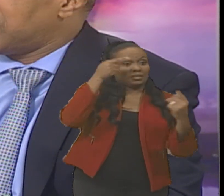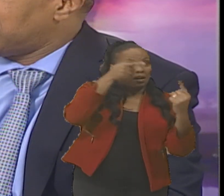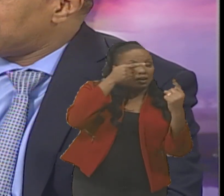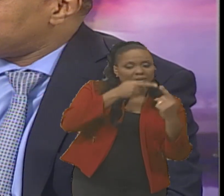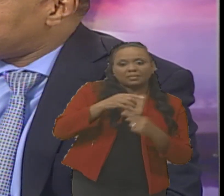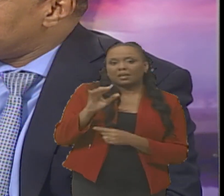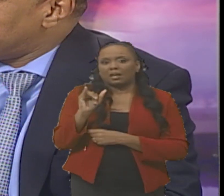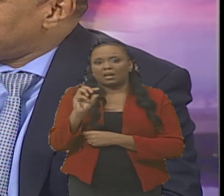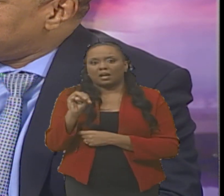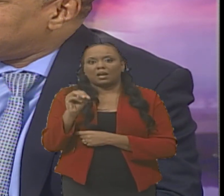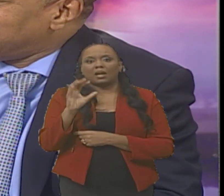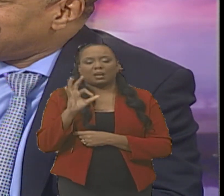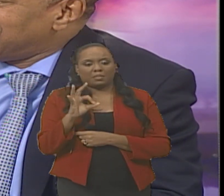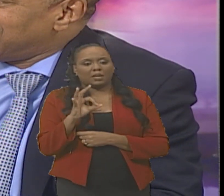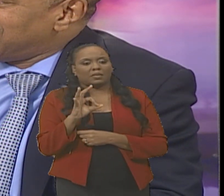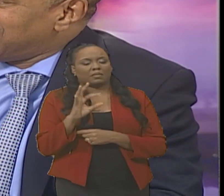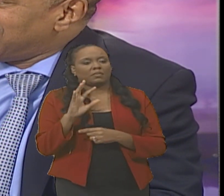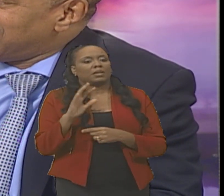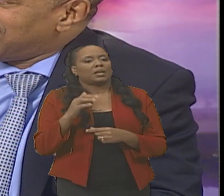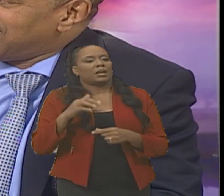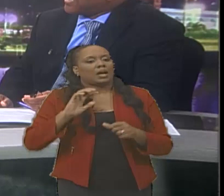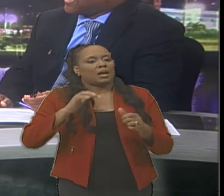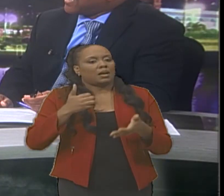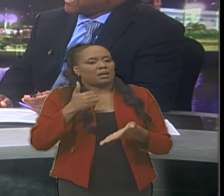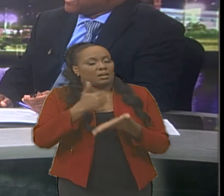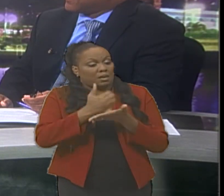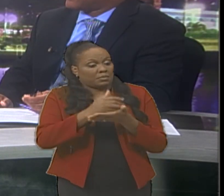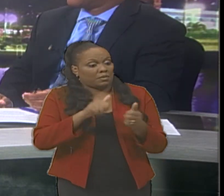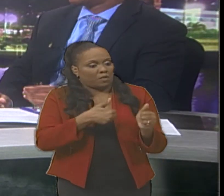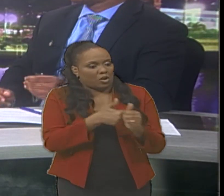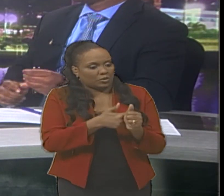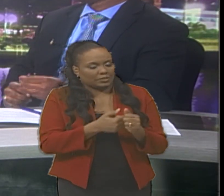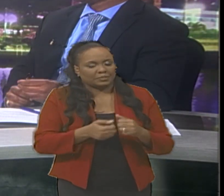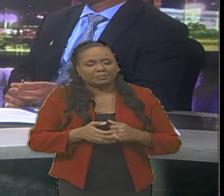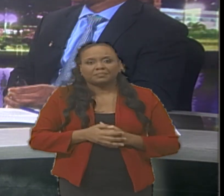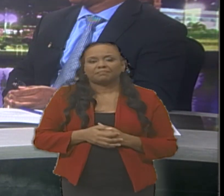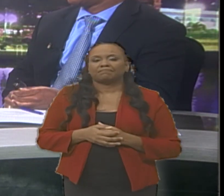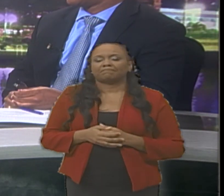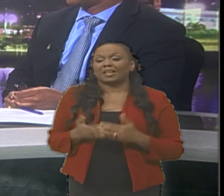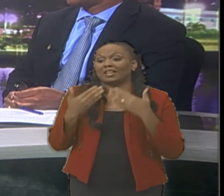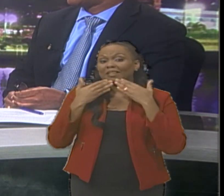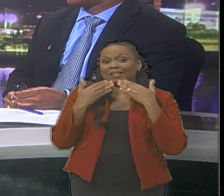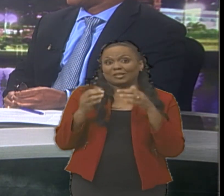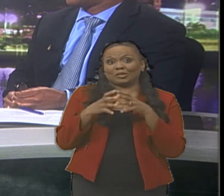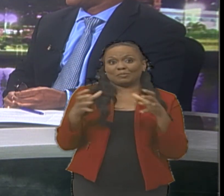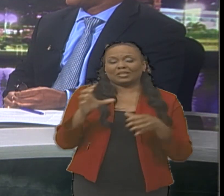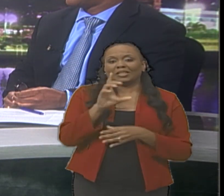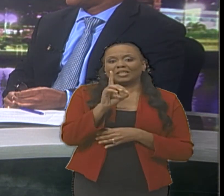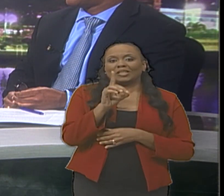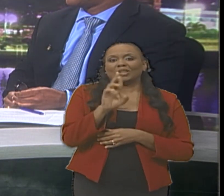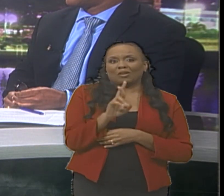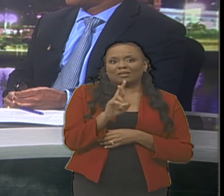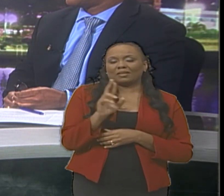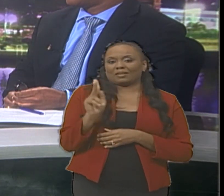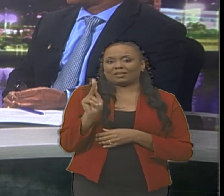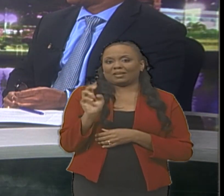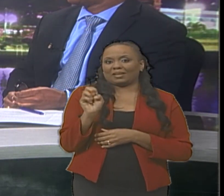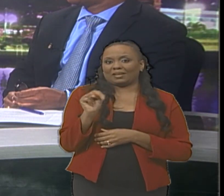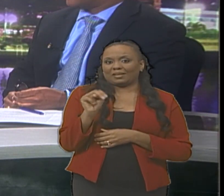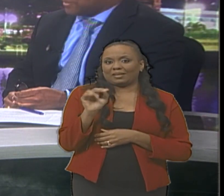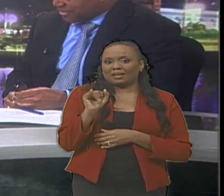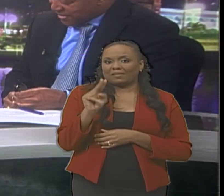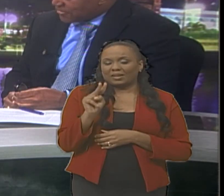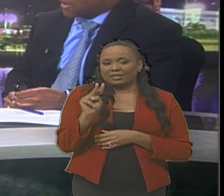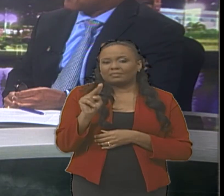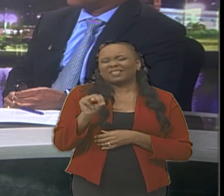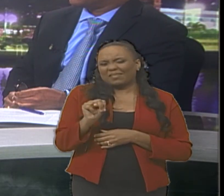Nothing to be feared from the IMF. All right. Thank you so much. That's Dr. Kevin Greenidge, a member of the Barbados Economic Recovery Team. Thank you for joining